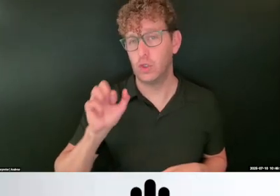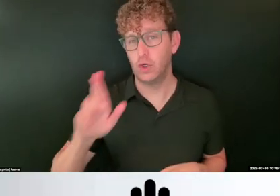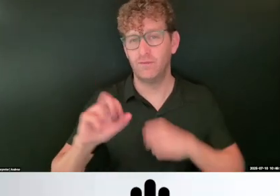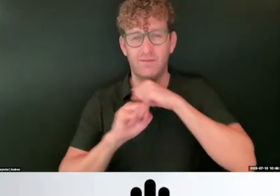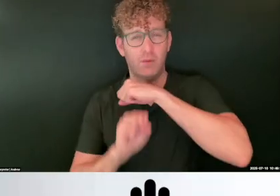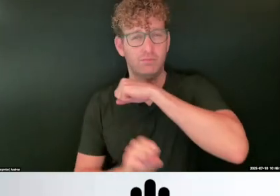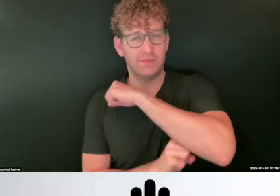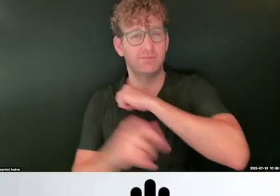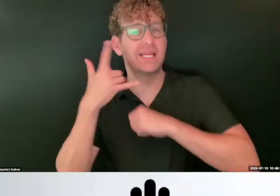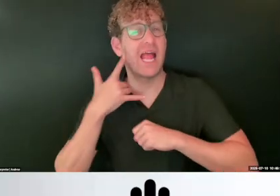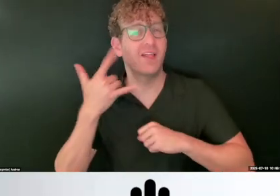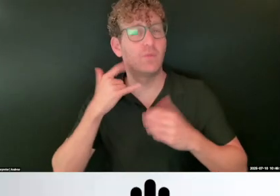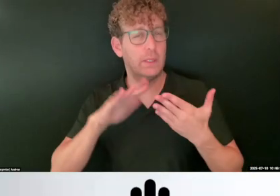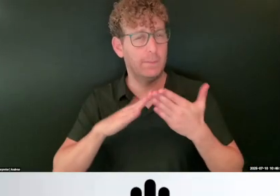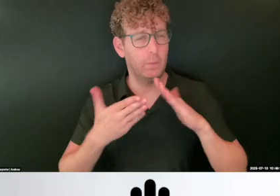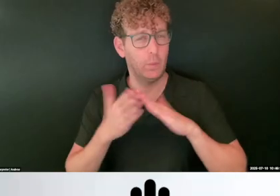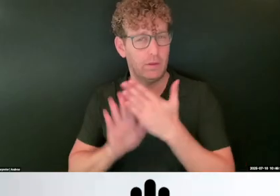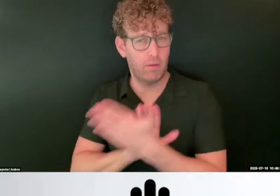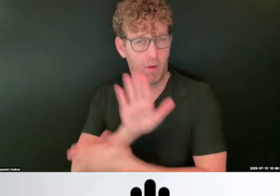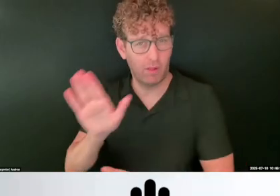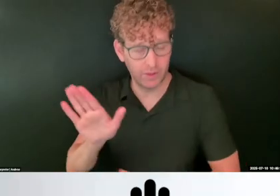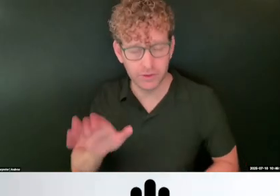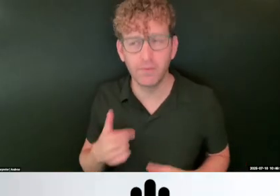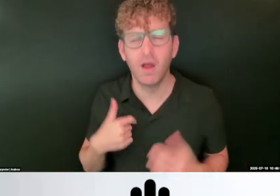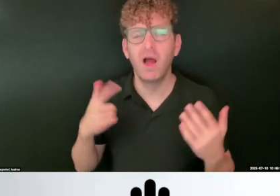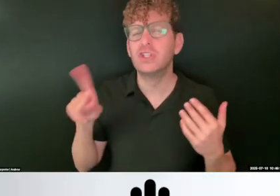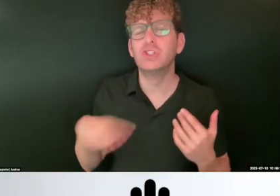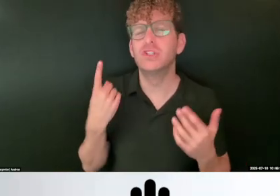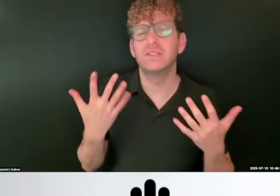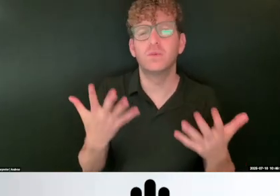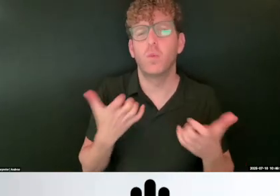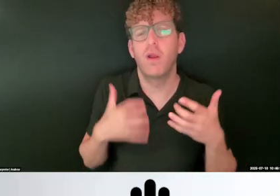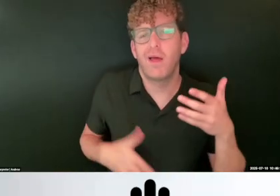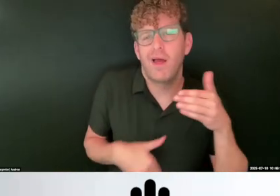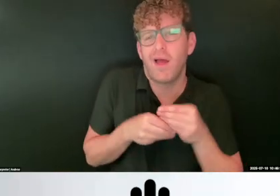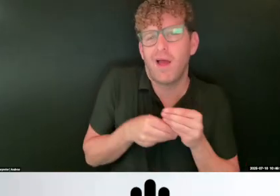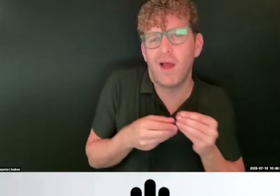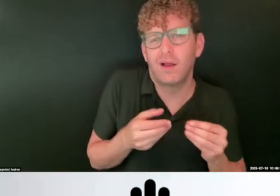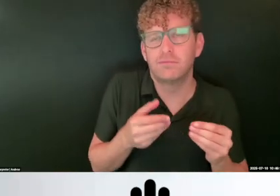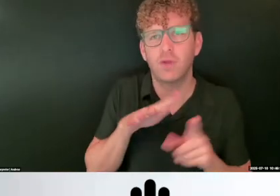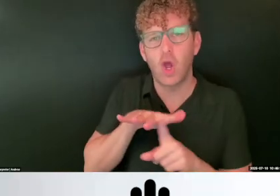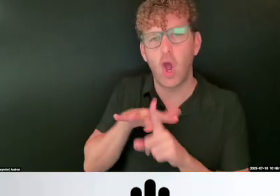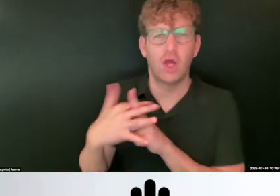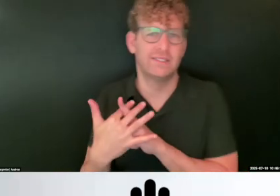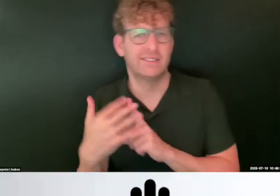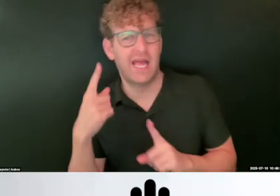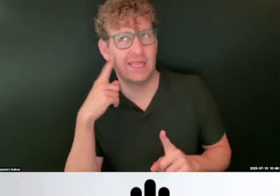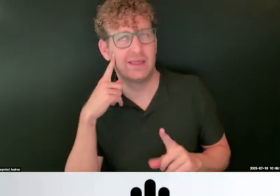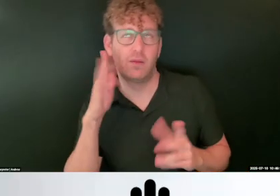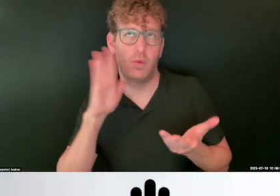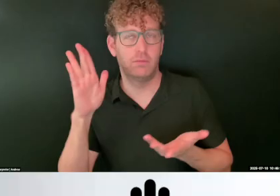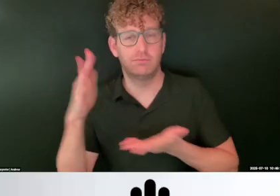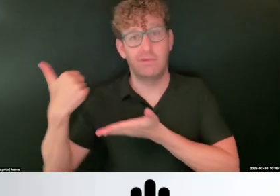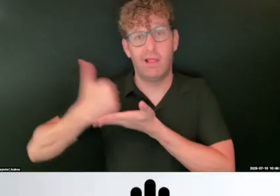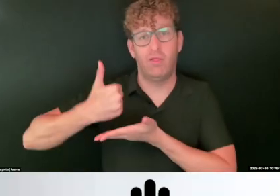I wanted to add just a little bit more context. I think that might be helpful to the conversation. In terms